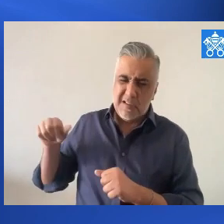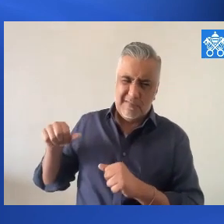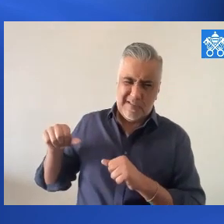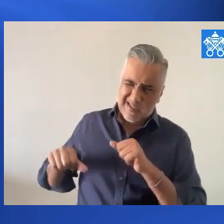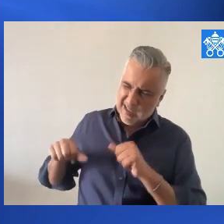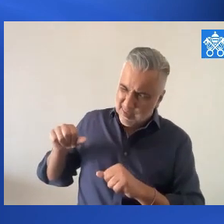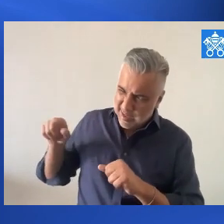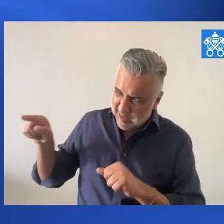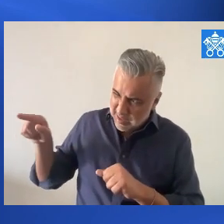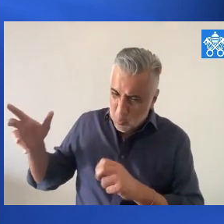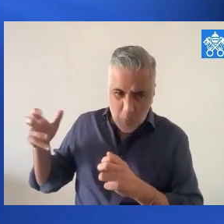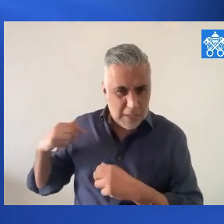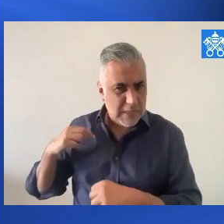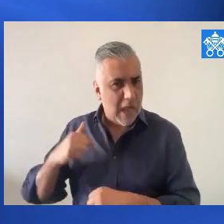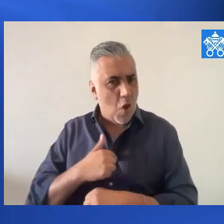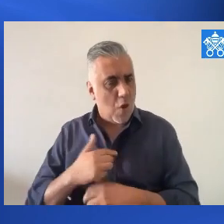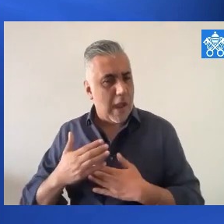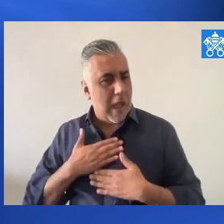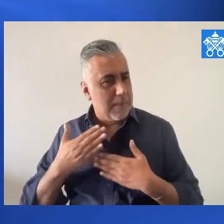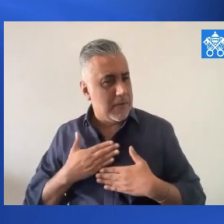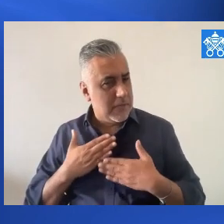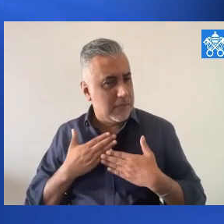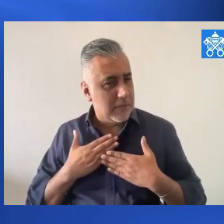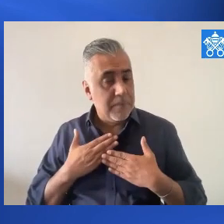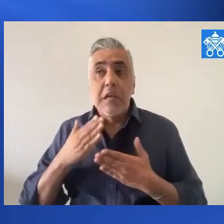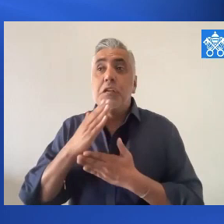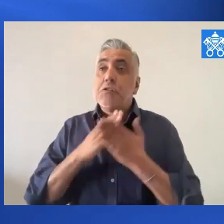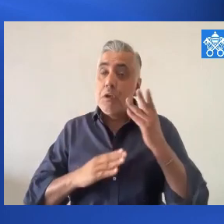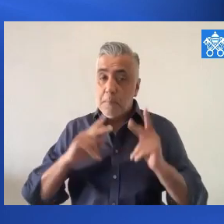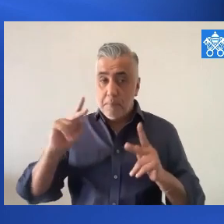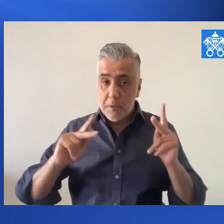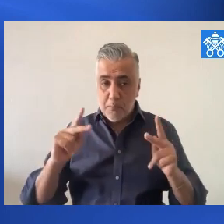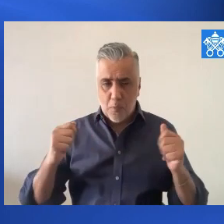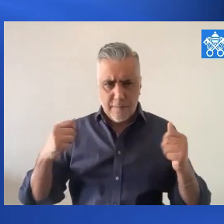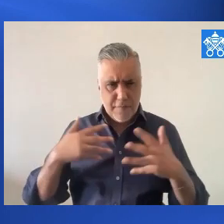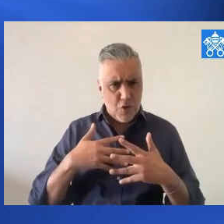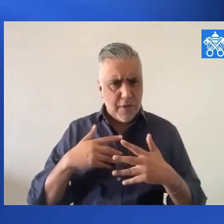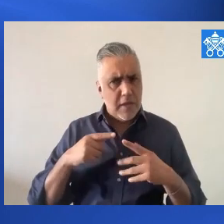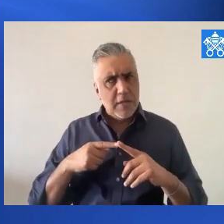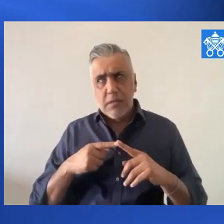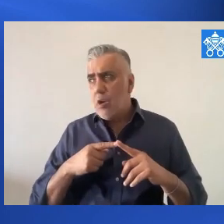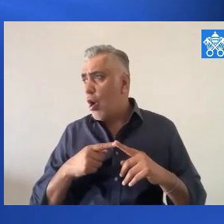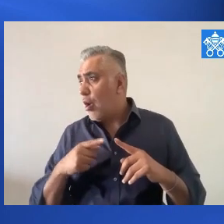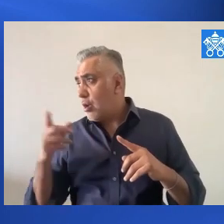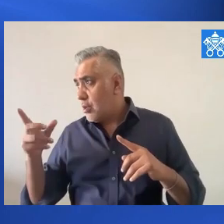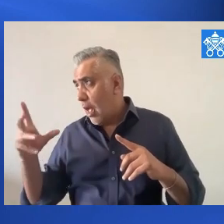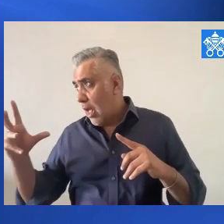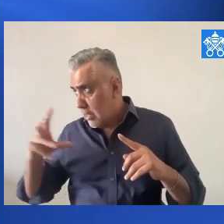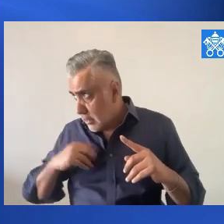God, but they doubt that He wants our happiness. Indeed, some fear